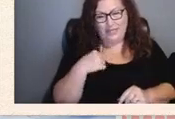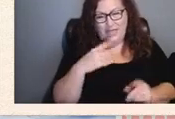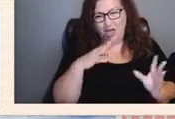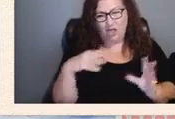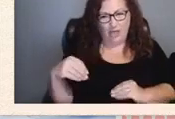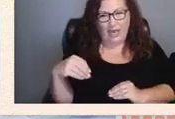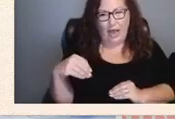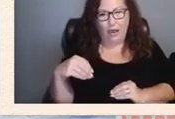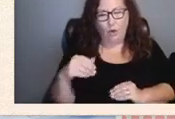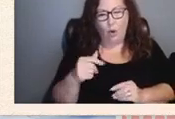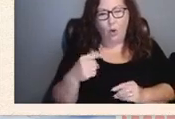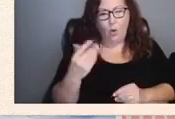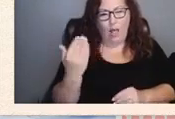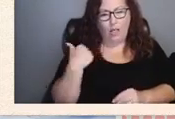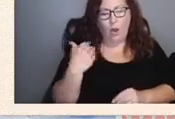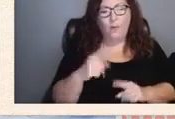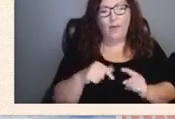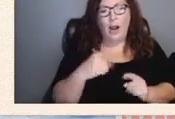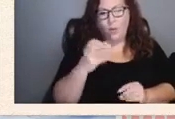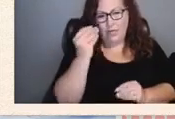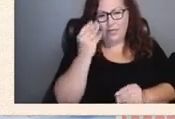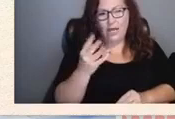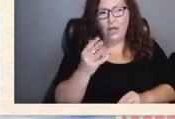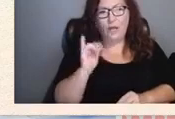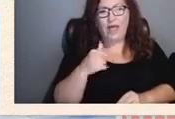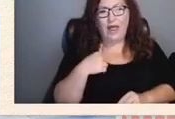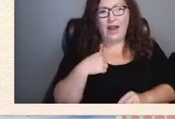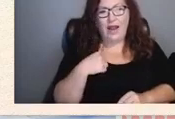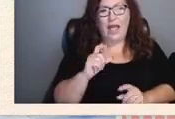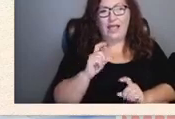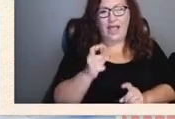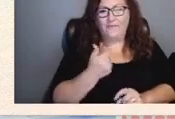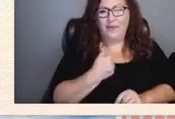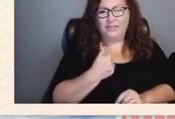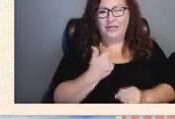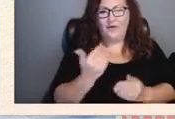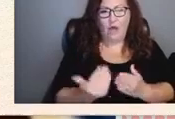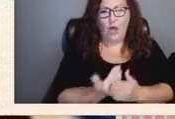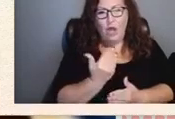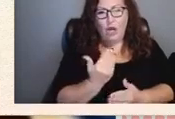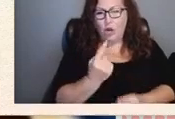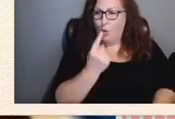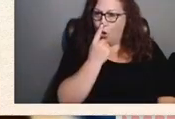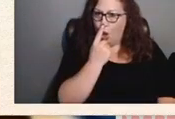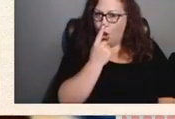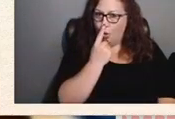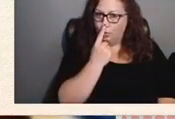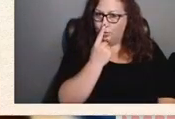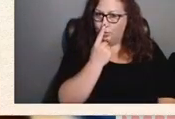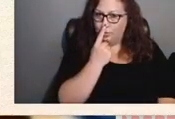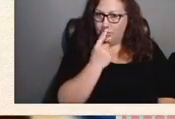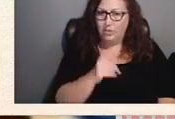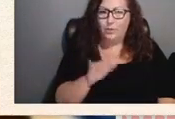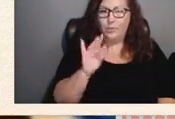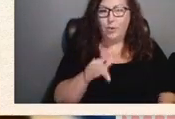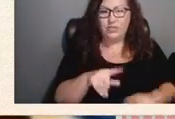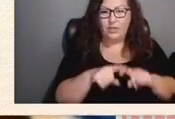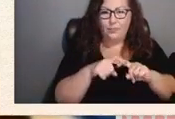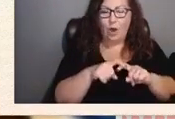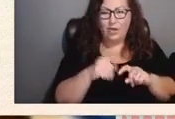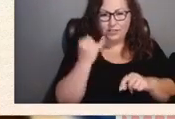I just want to tell you that I gave myself a new nose. Press the pause button if you want to boop